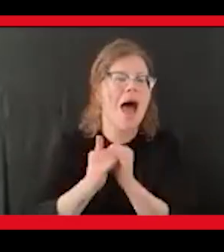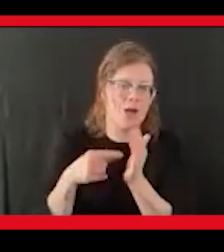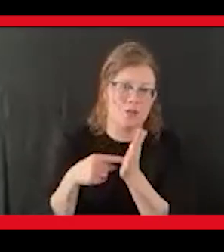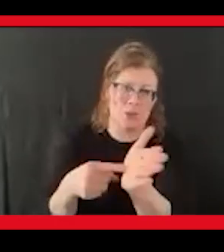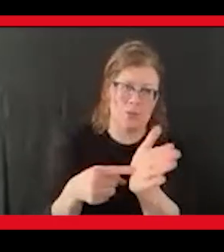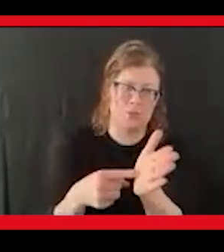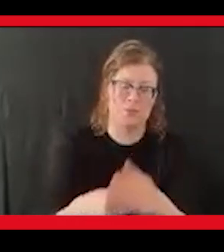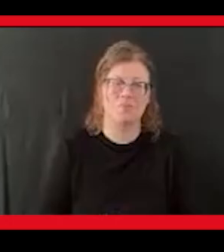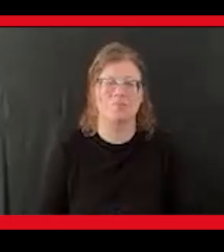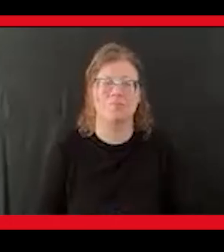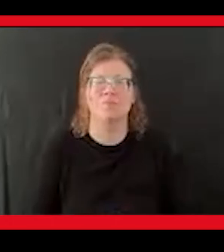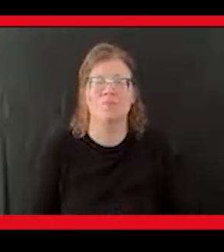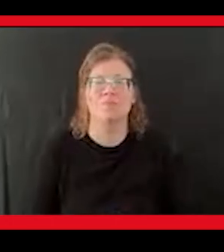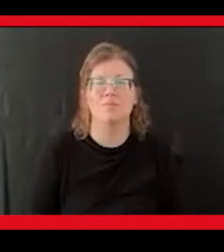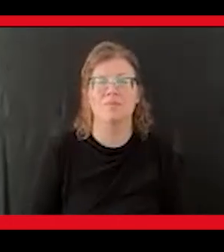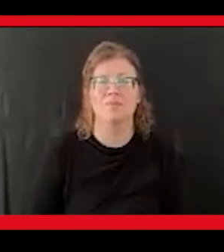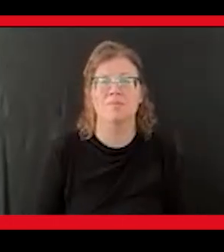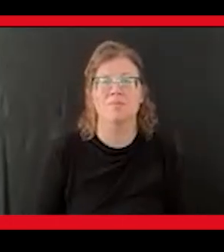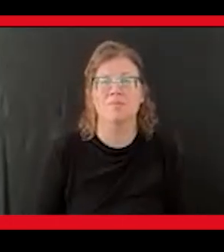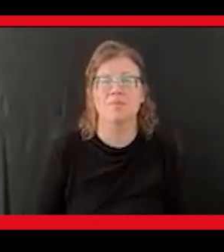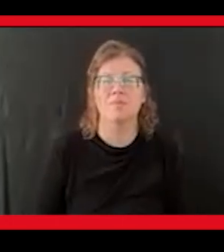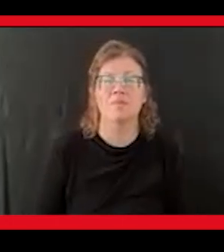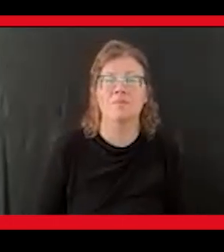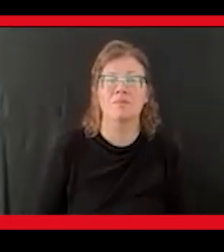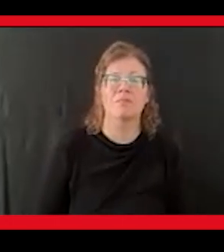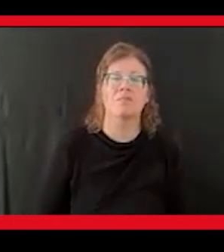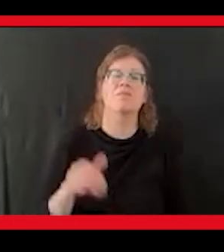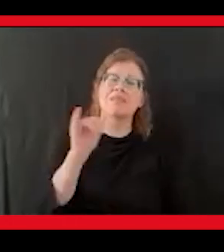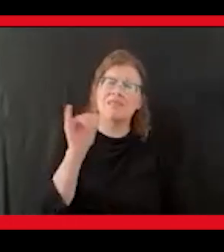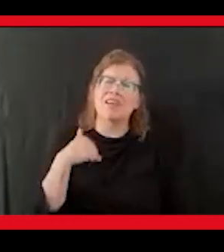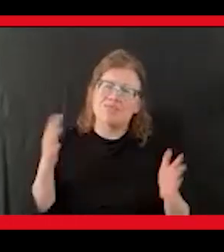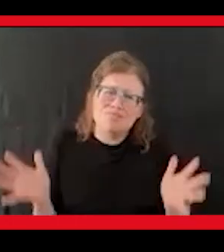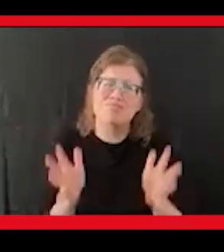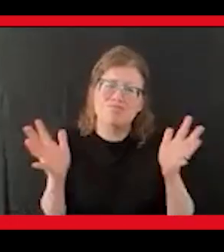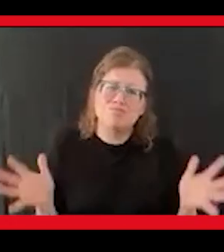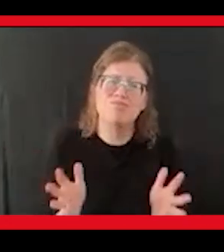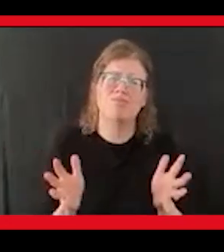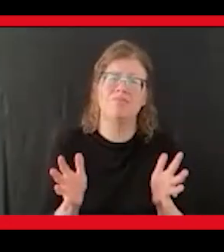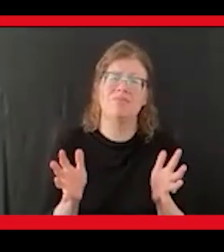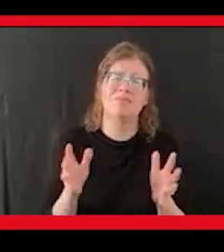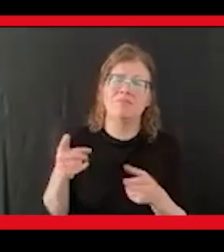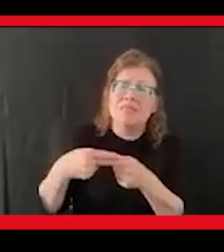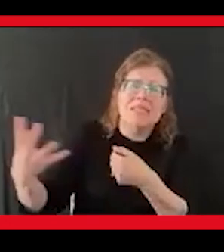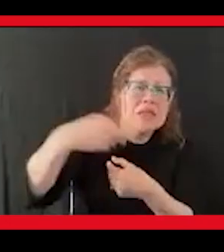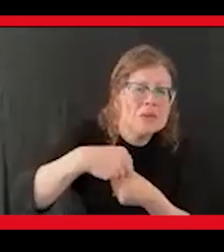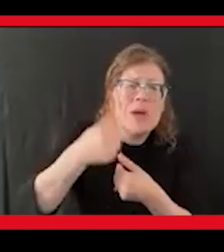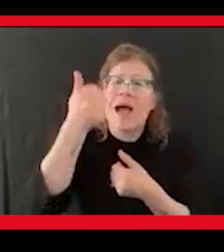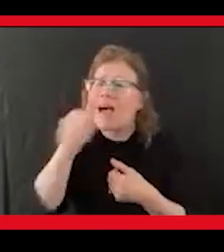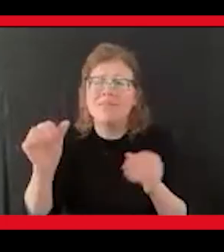You're also highly encouraged to include quotes for any budget items, especially when contracting